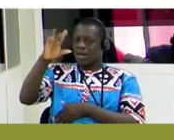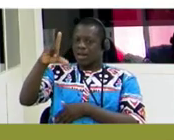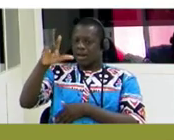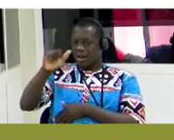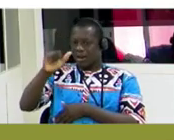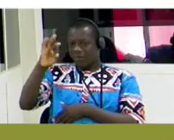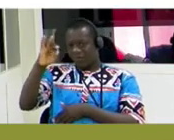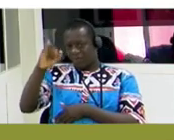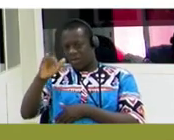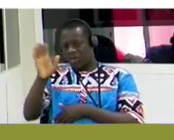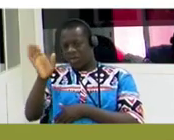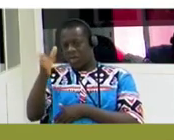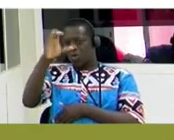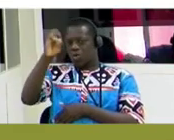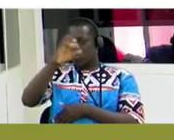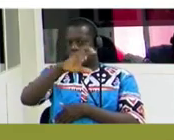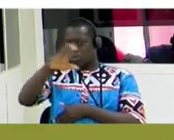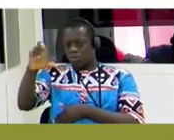instruct